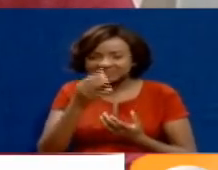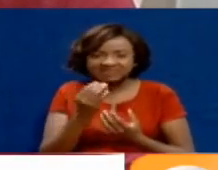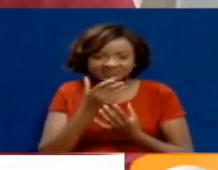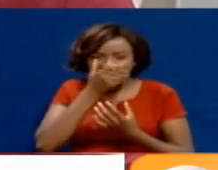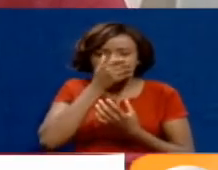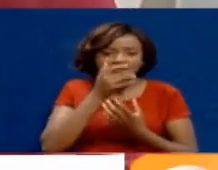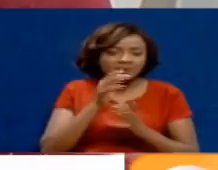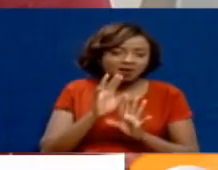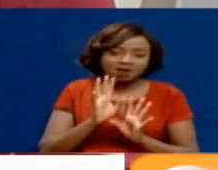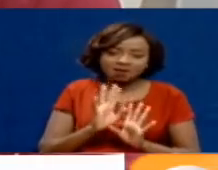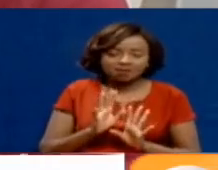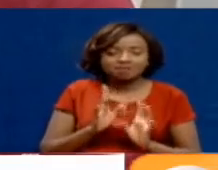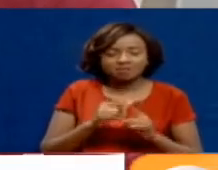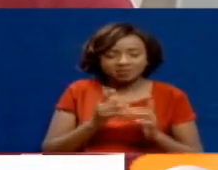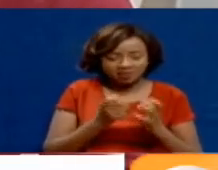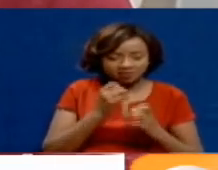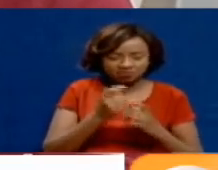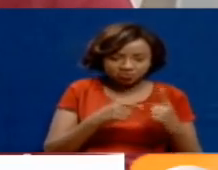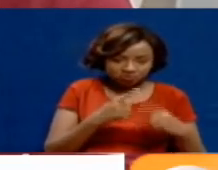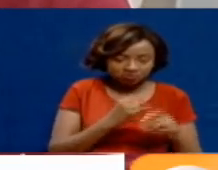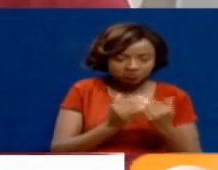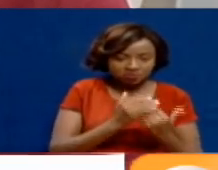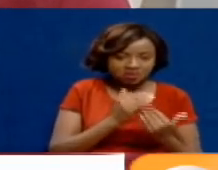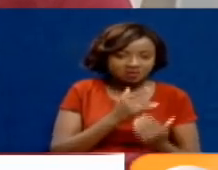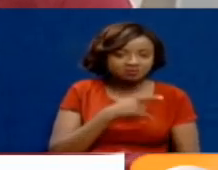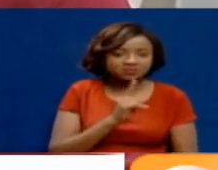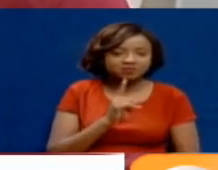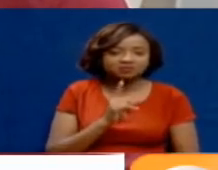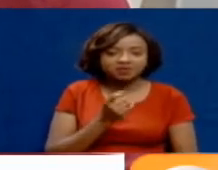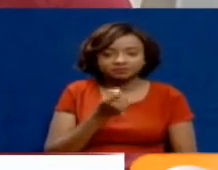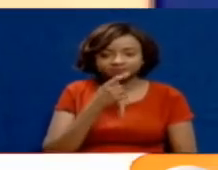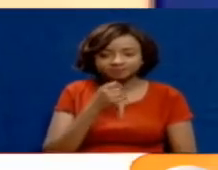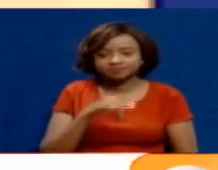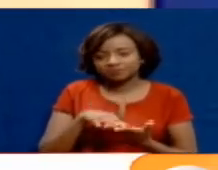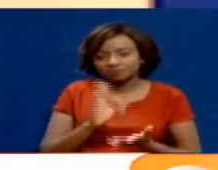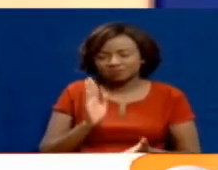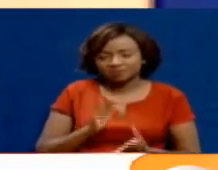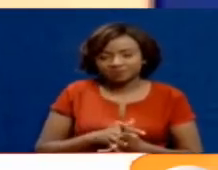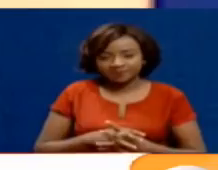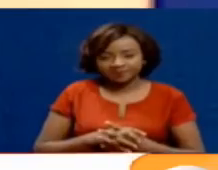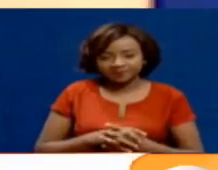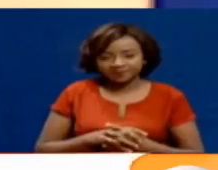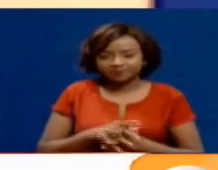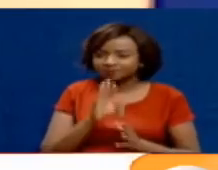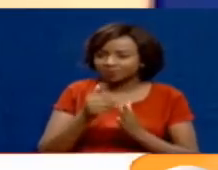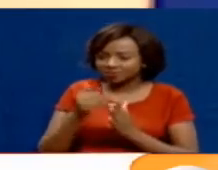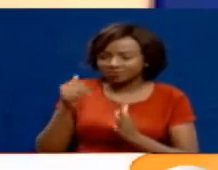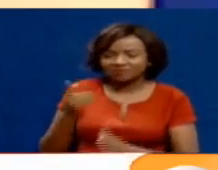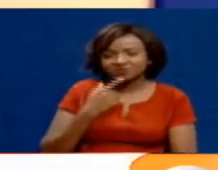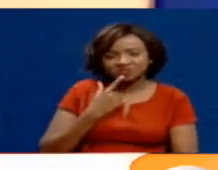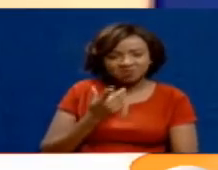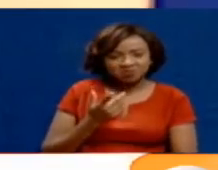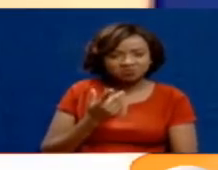for isolation so that we take them out of circulation so they don't expose other people. Now, earlier you mentioned that everyone is susceptible.